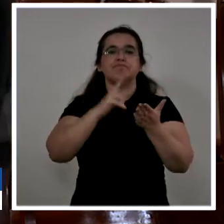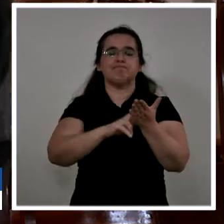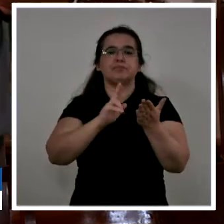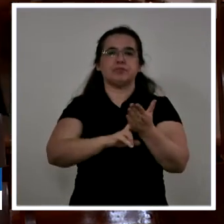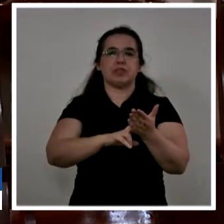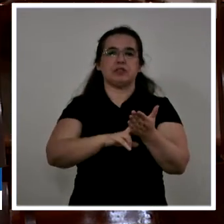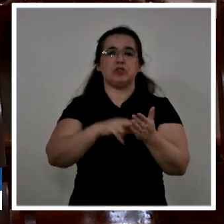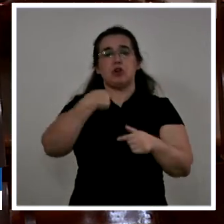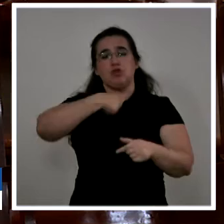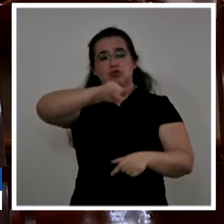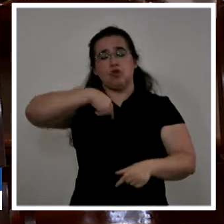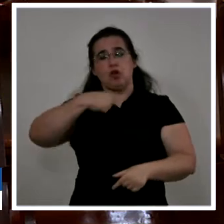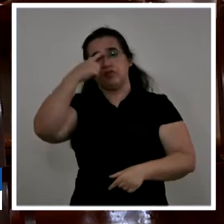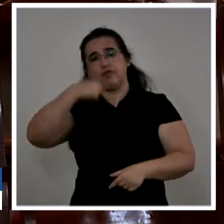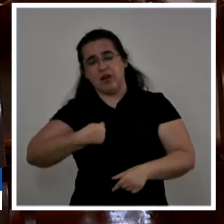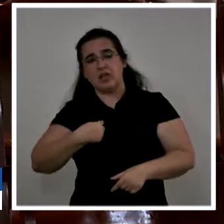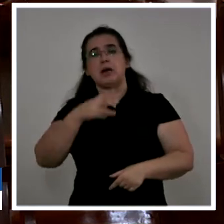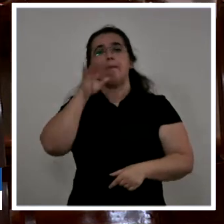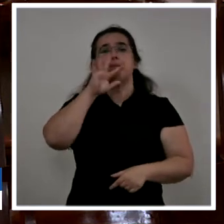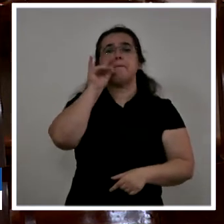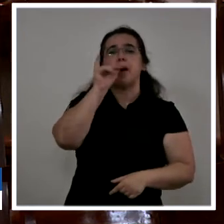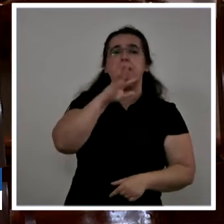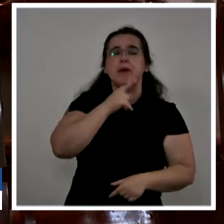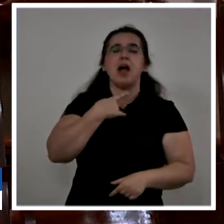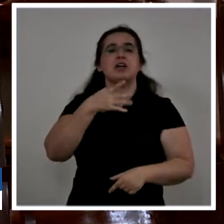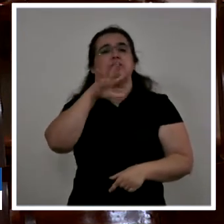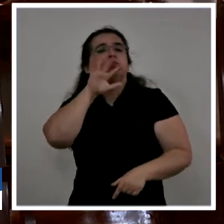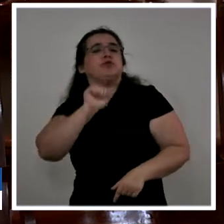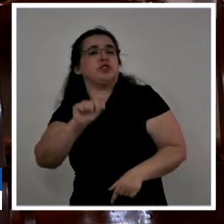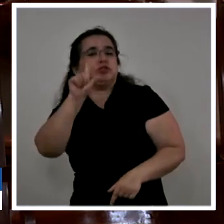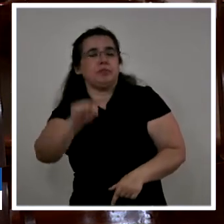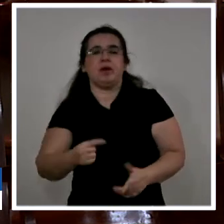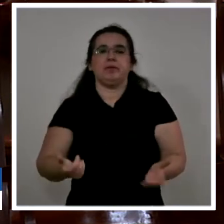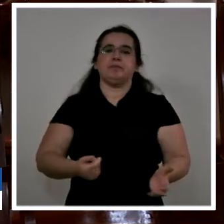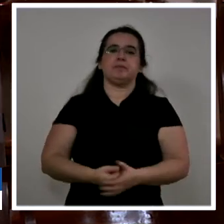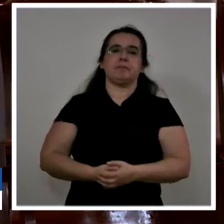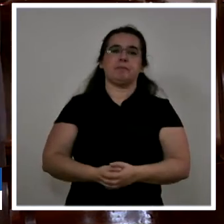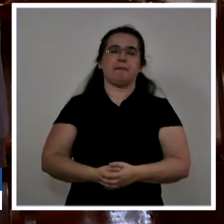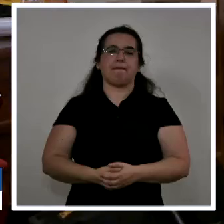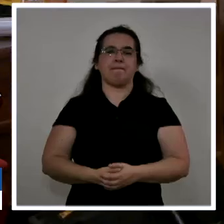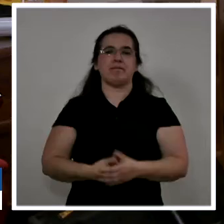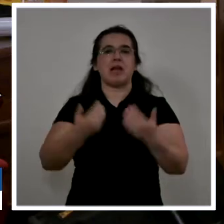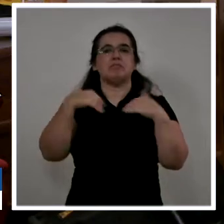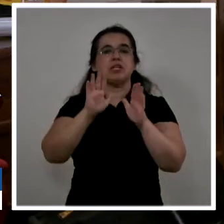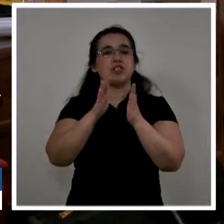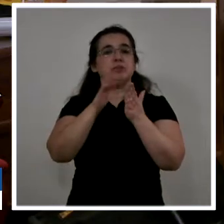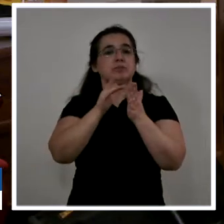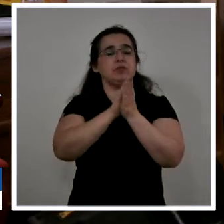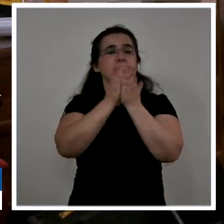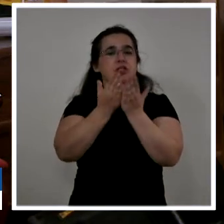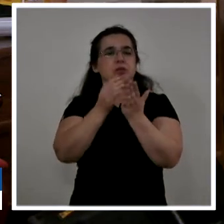fomos falhanços como pais e como filhos. The gospel gives freedom and victory for every one of us. Mas o evangelho é o que nos permite